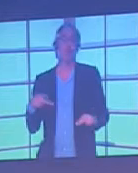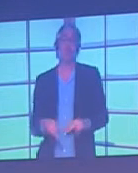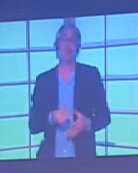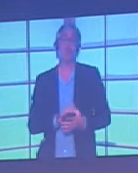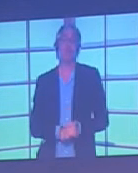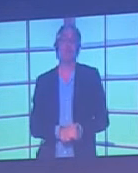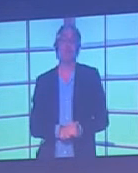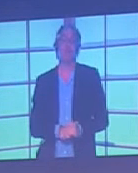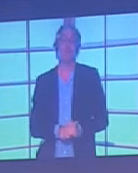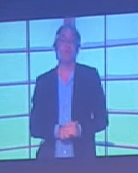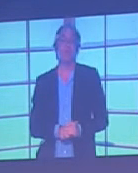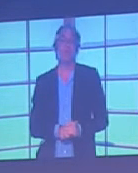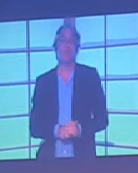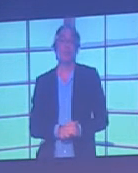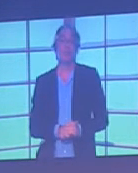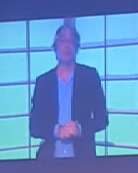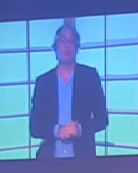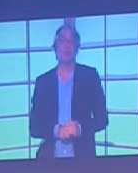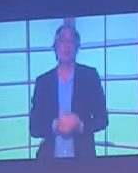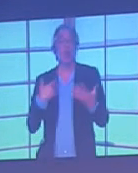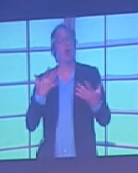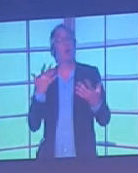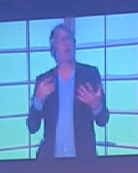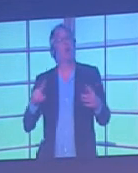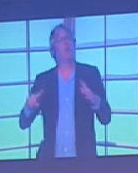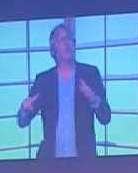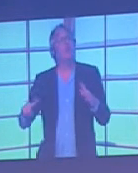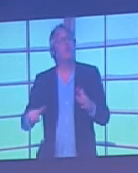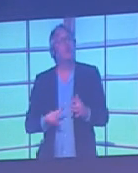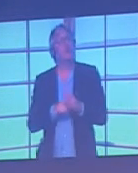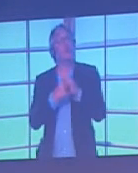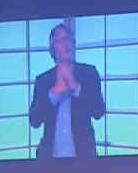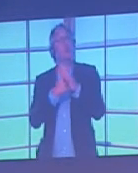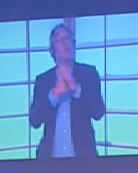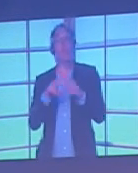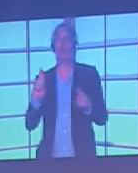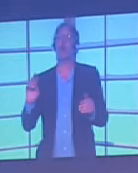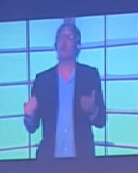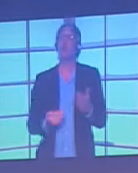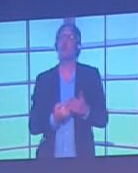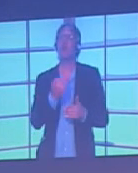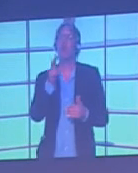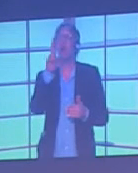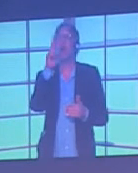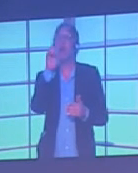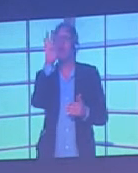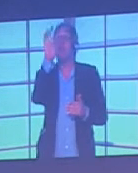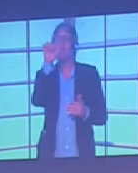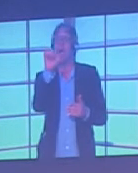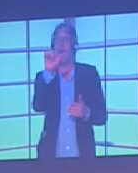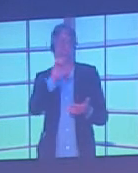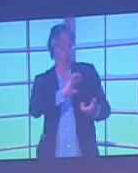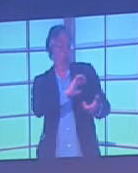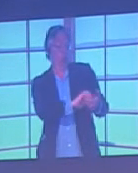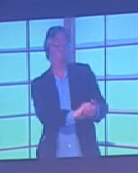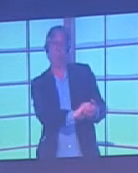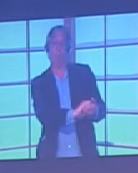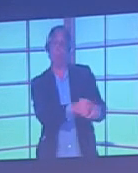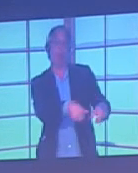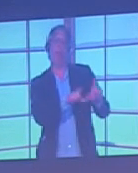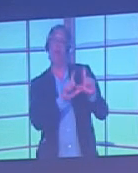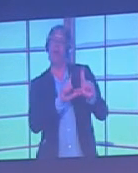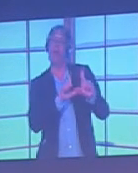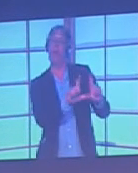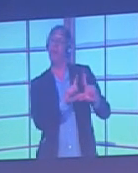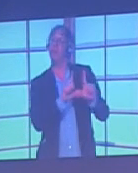I start the first session by telling you about the new UEFA Club Licensing criterion. I know that everybody